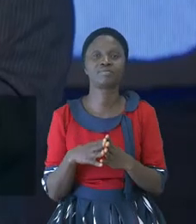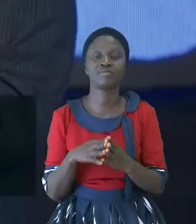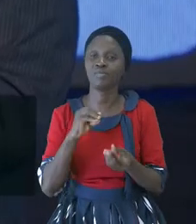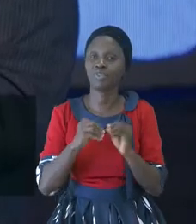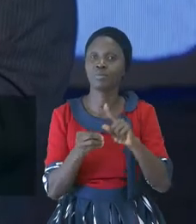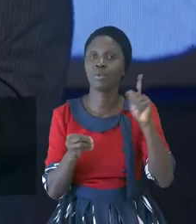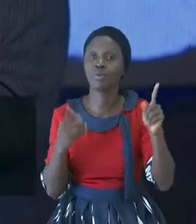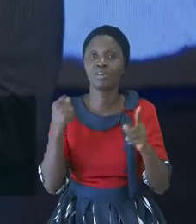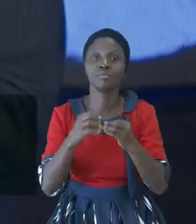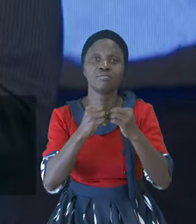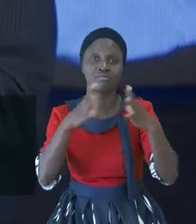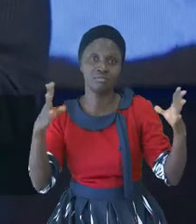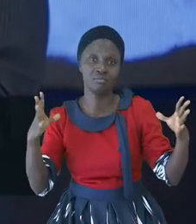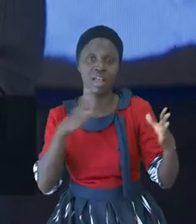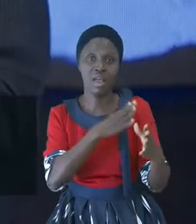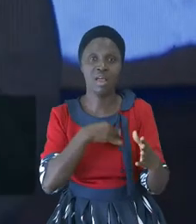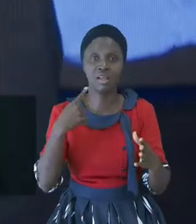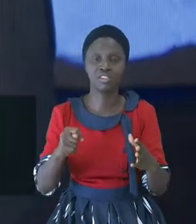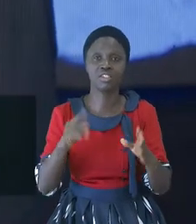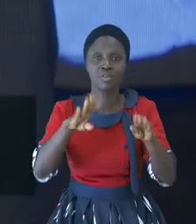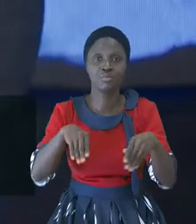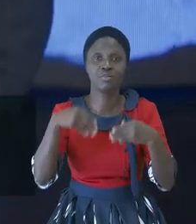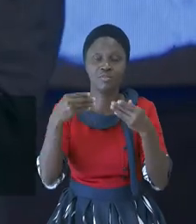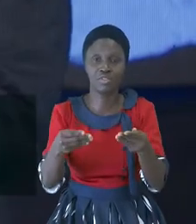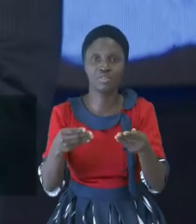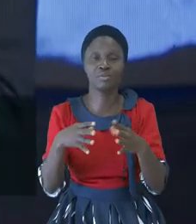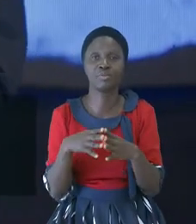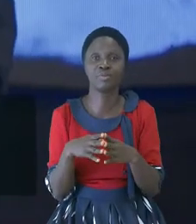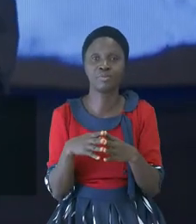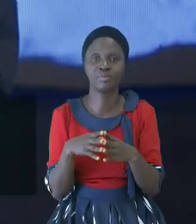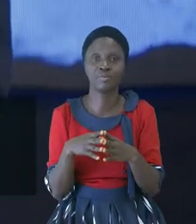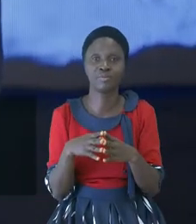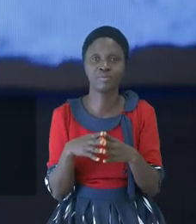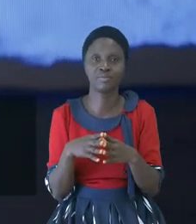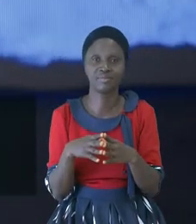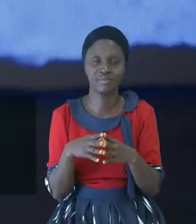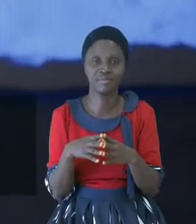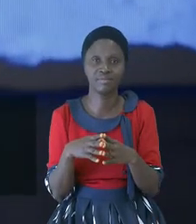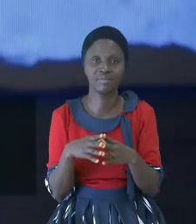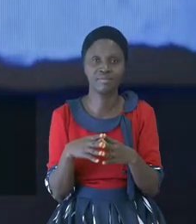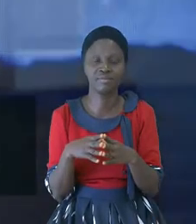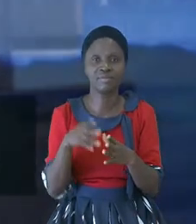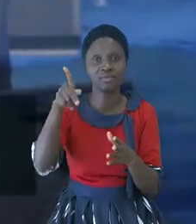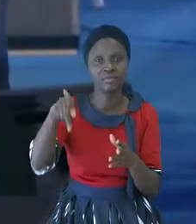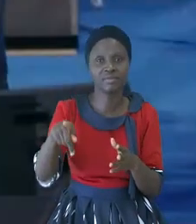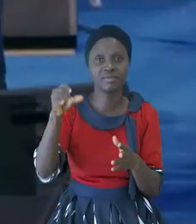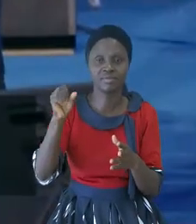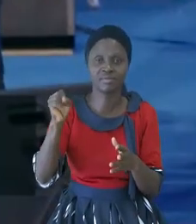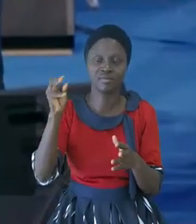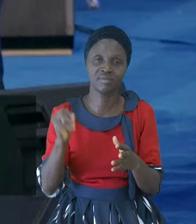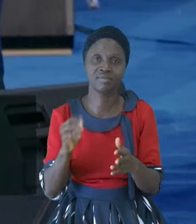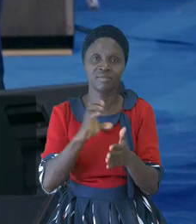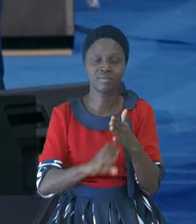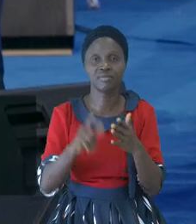the provision of the reigning shepherd. Once again, Psalm 23, verses 1 and 2. The